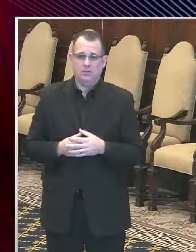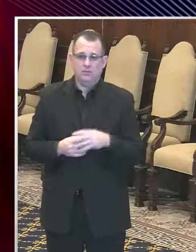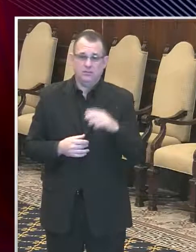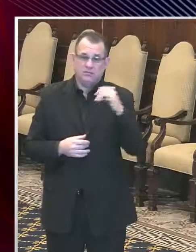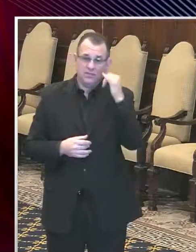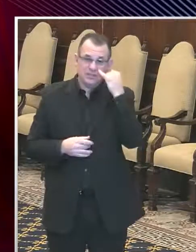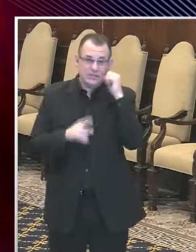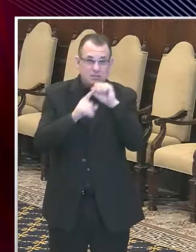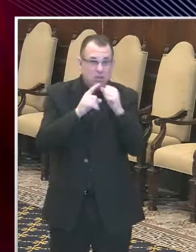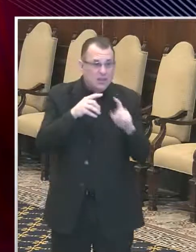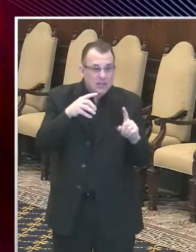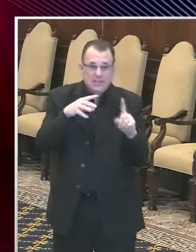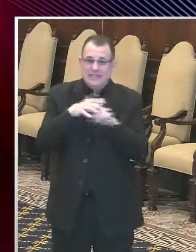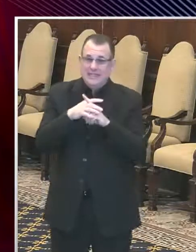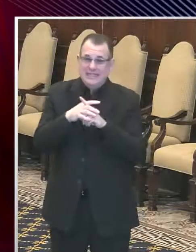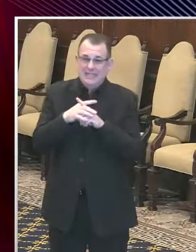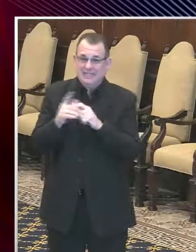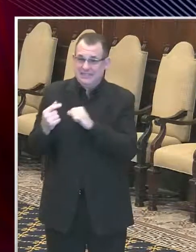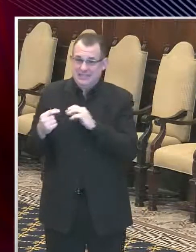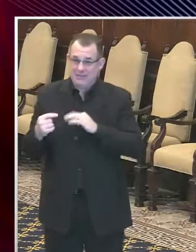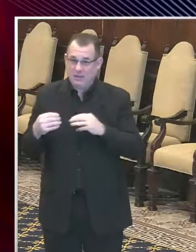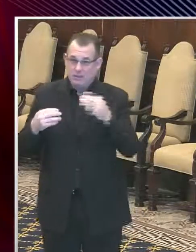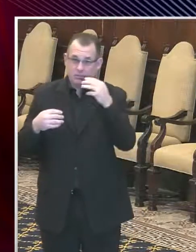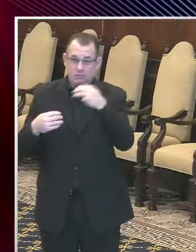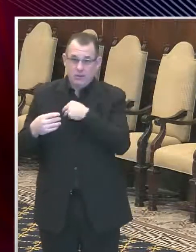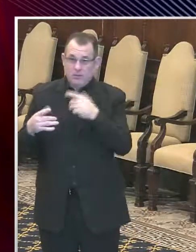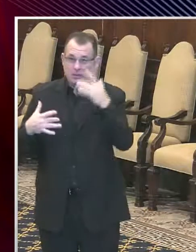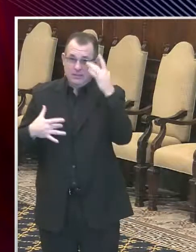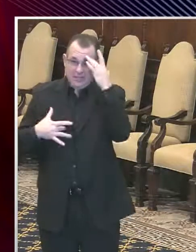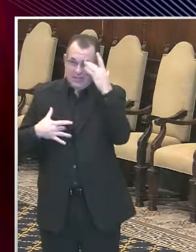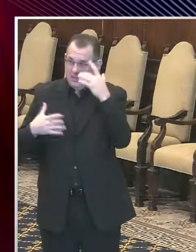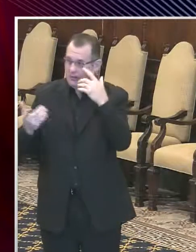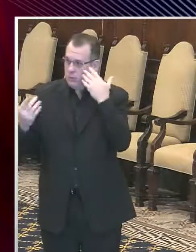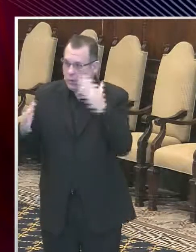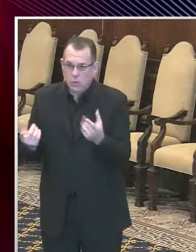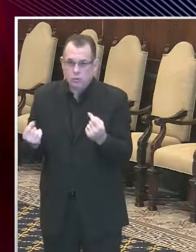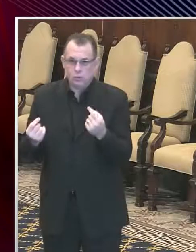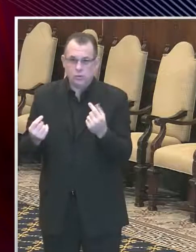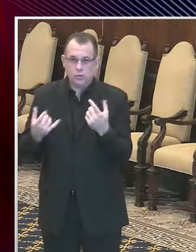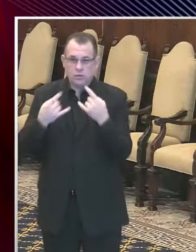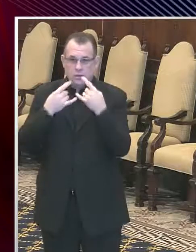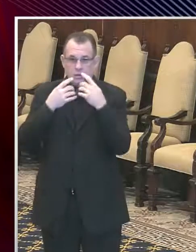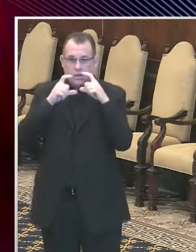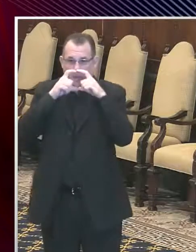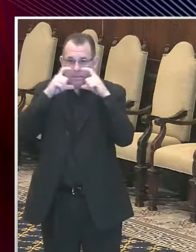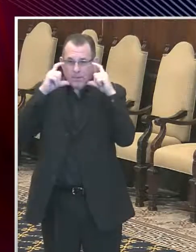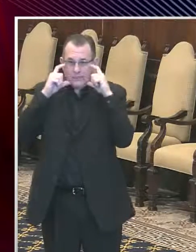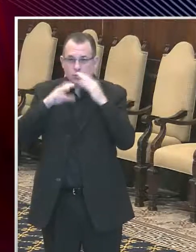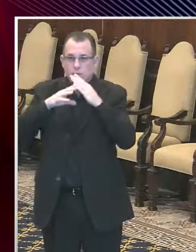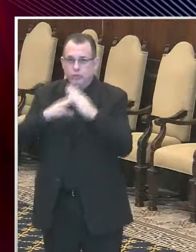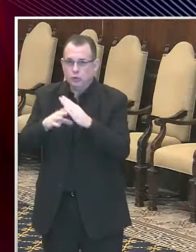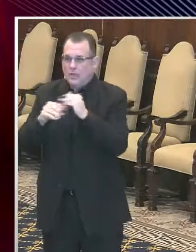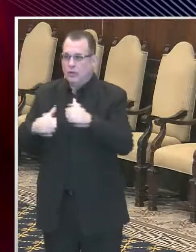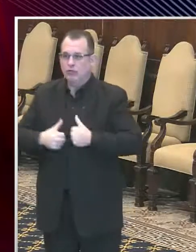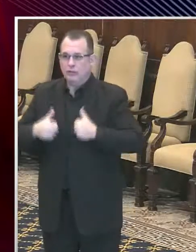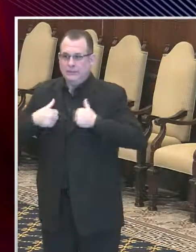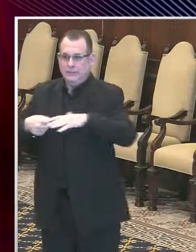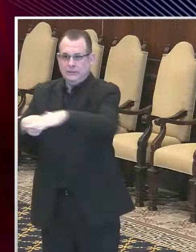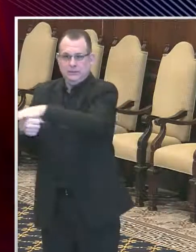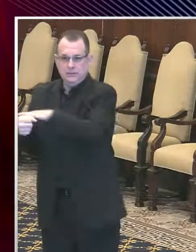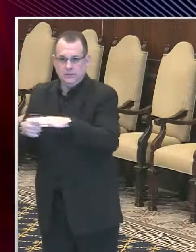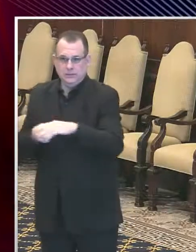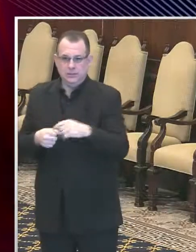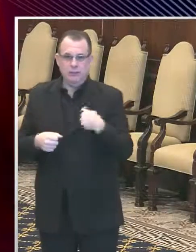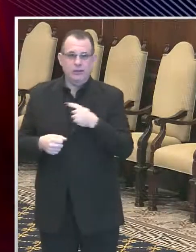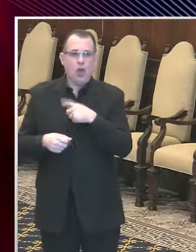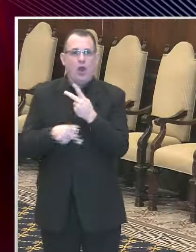situation that a staff member may have the infection and not know it, that protects the worker, protects the residents rather. We are and will